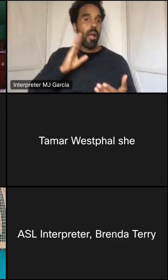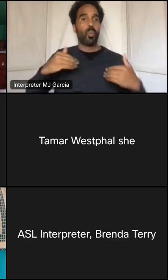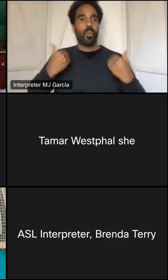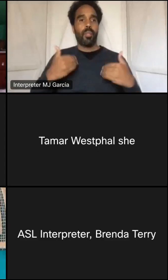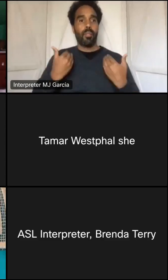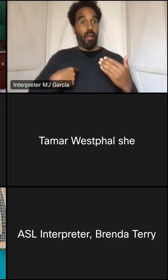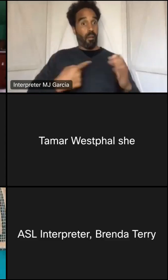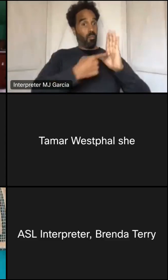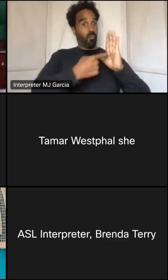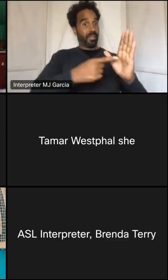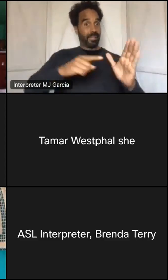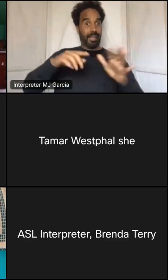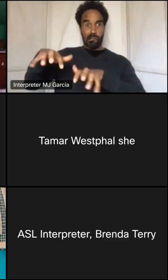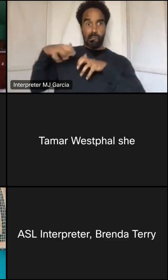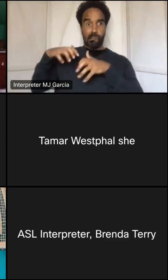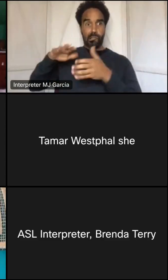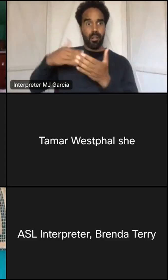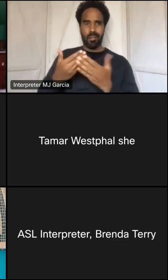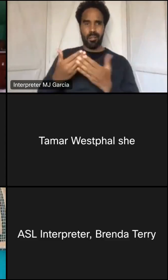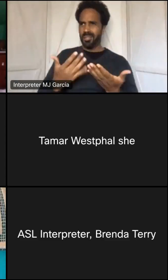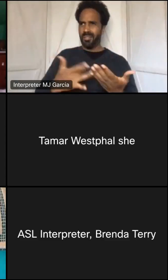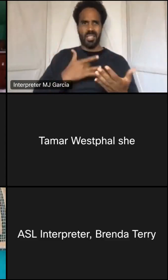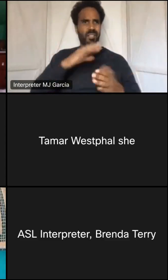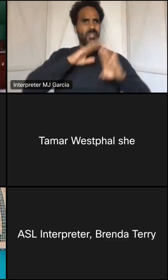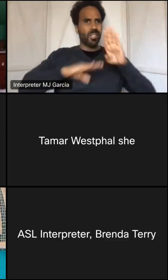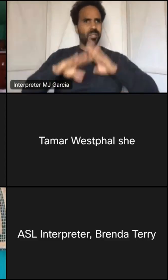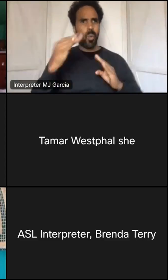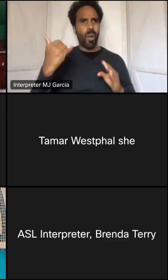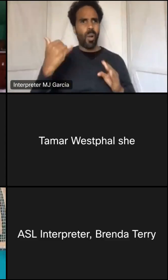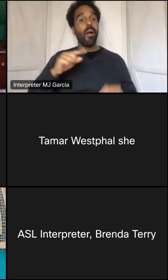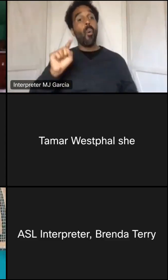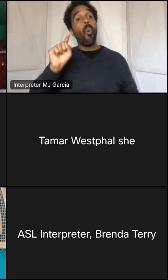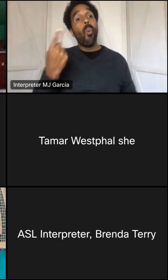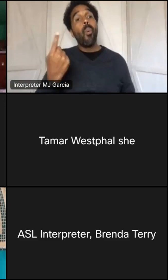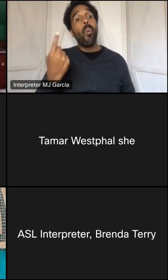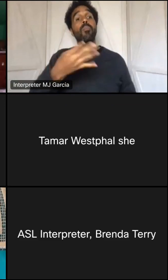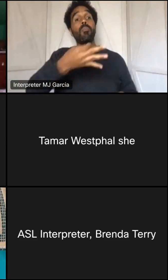it's frustrating because I can only represent my experience.